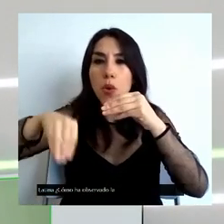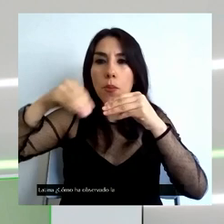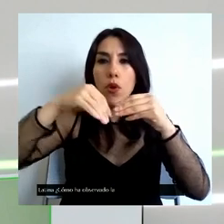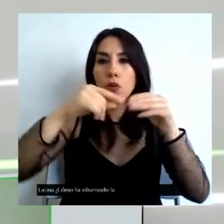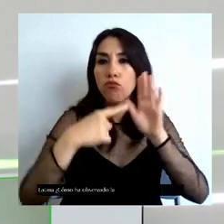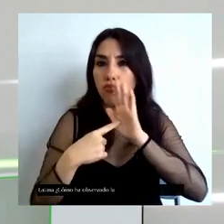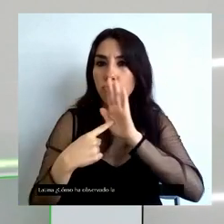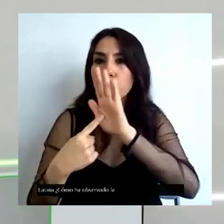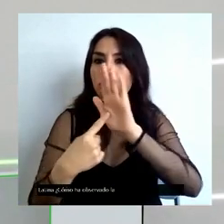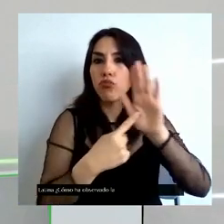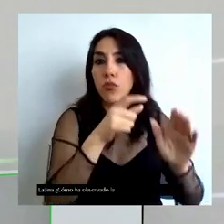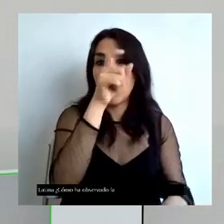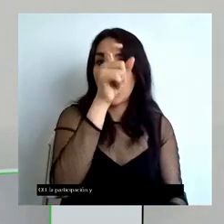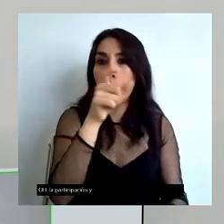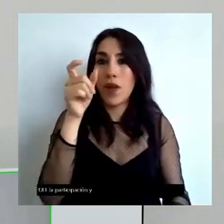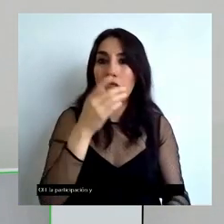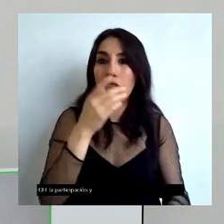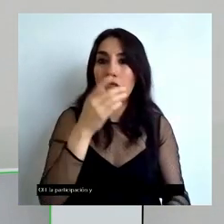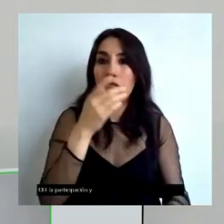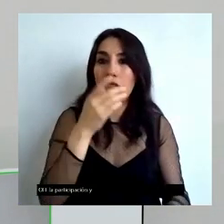in workers' organizations?